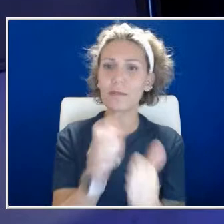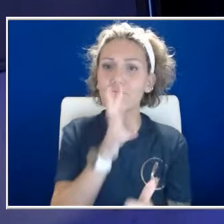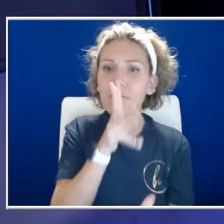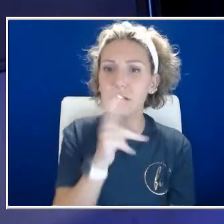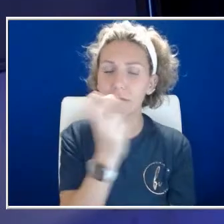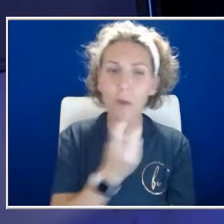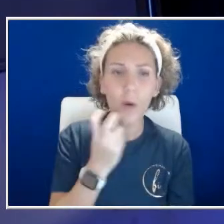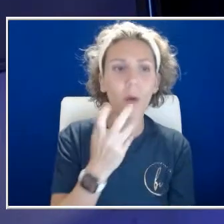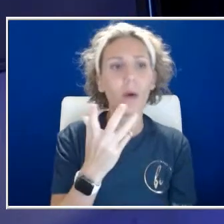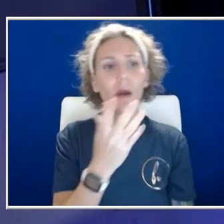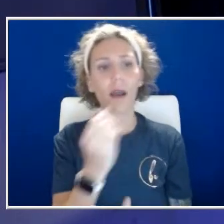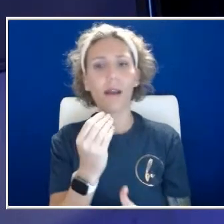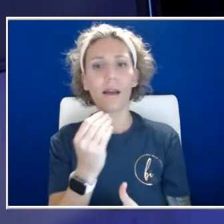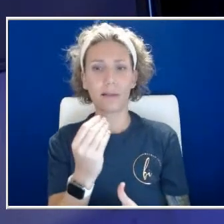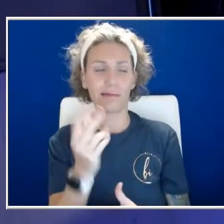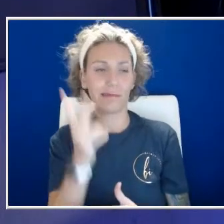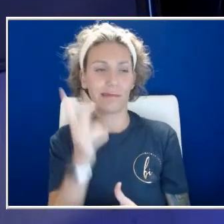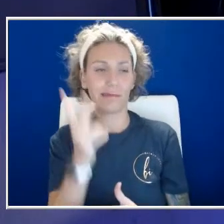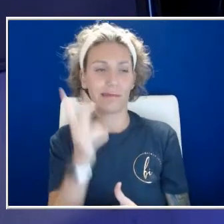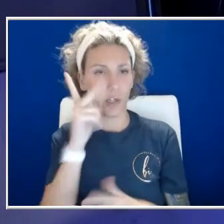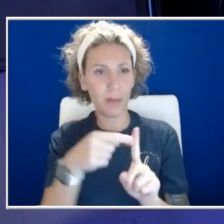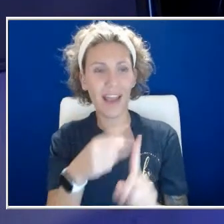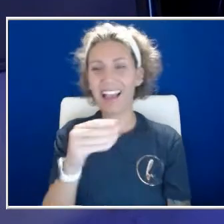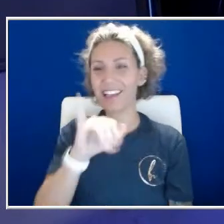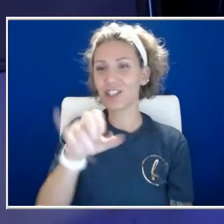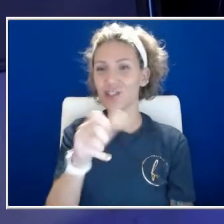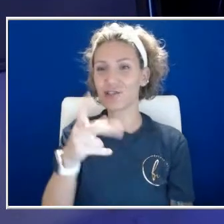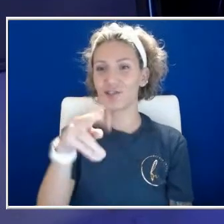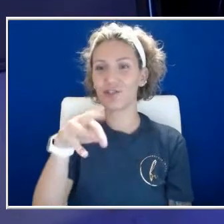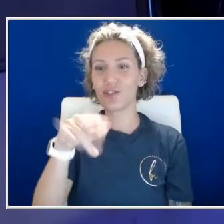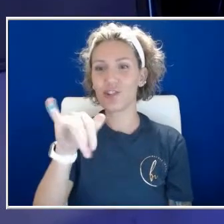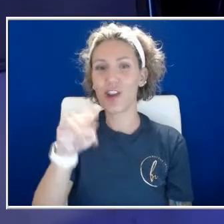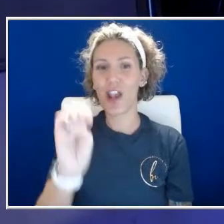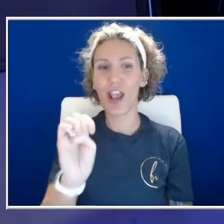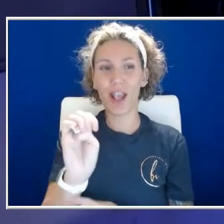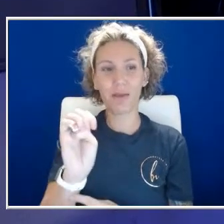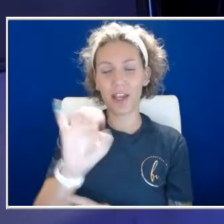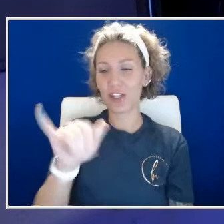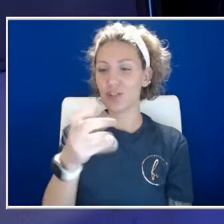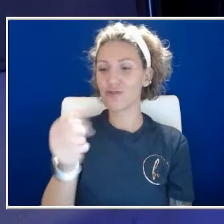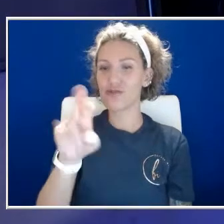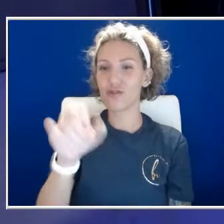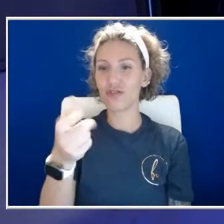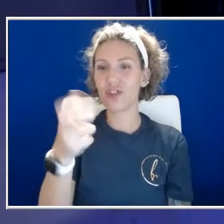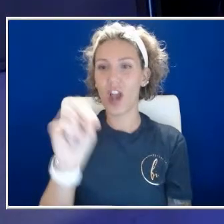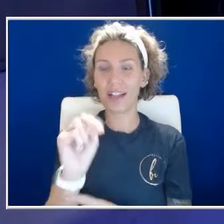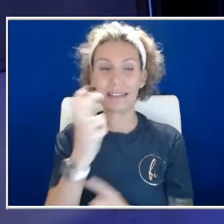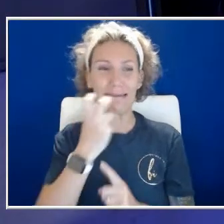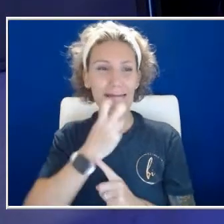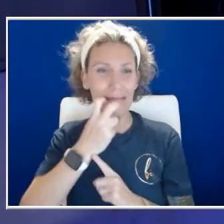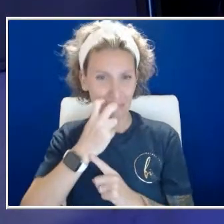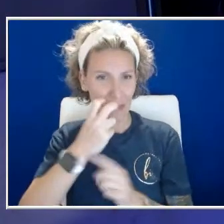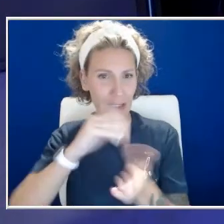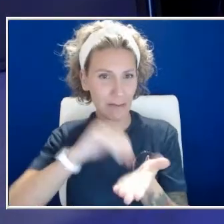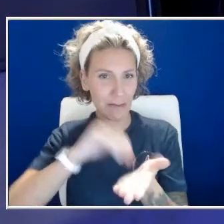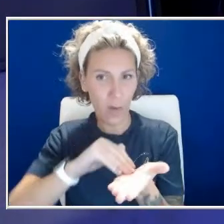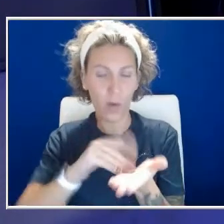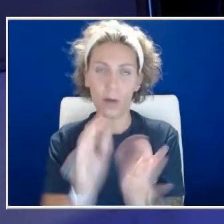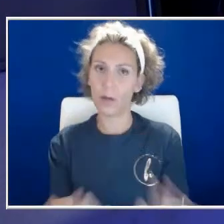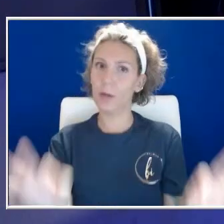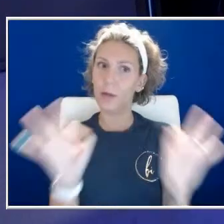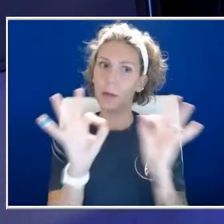so we have Jamie Johnson joining us. She is a speech language pathologist, a hugely important role in stroke recovery.